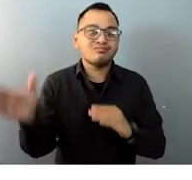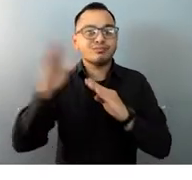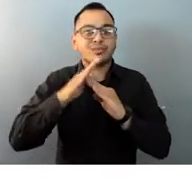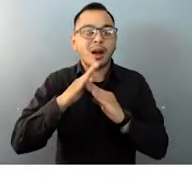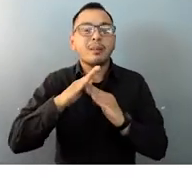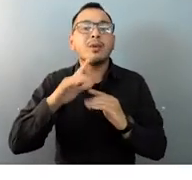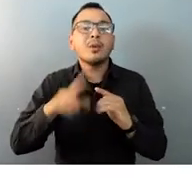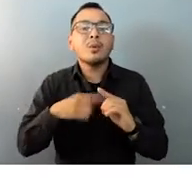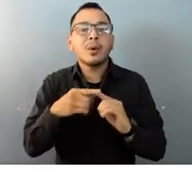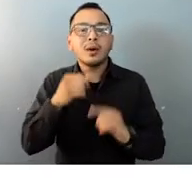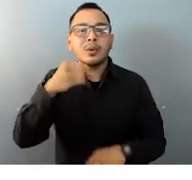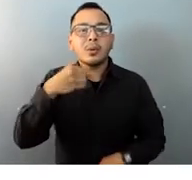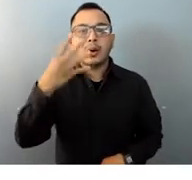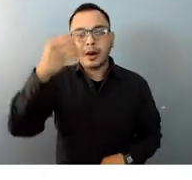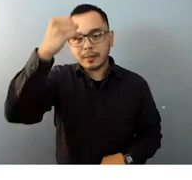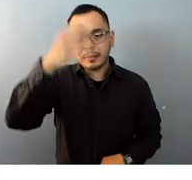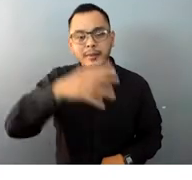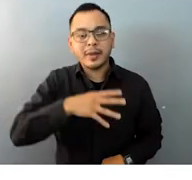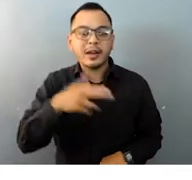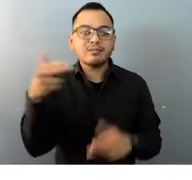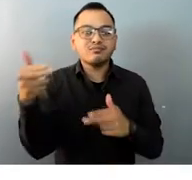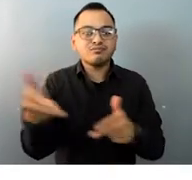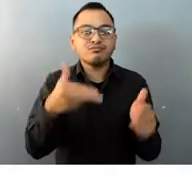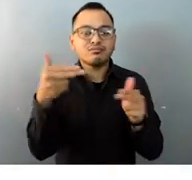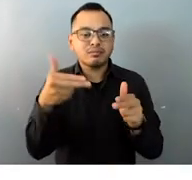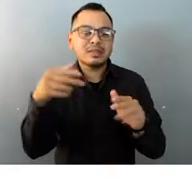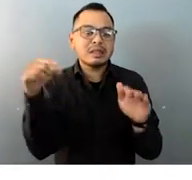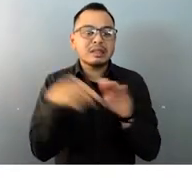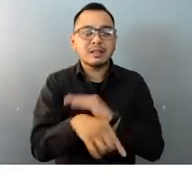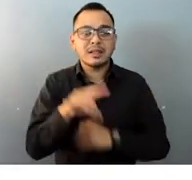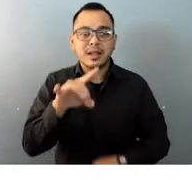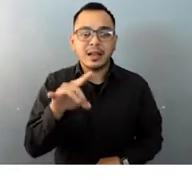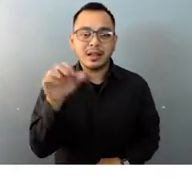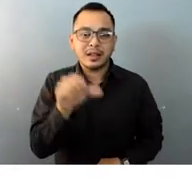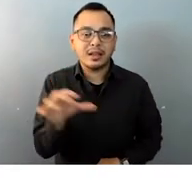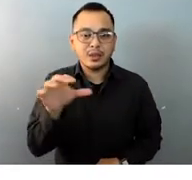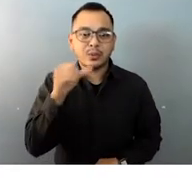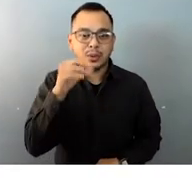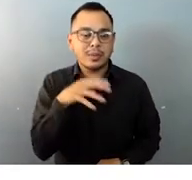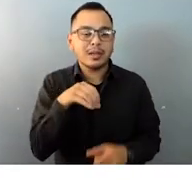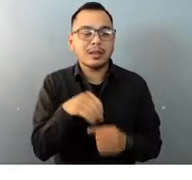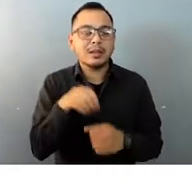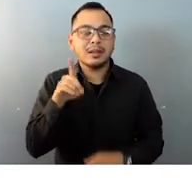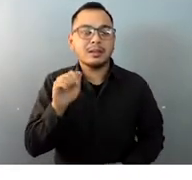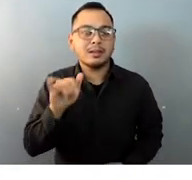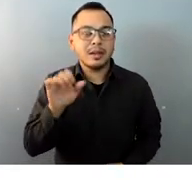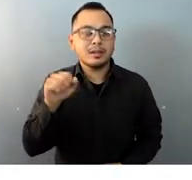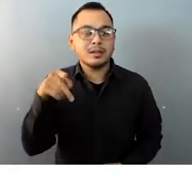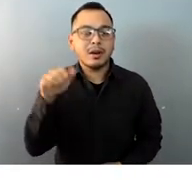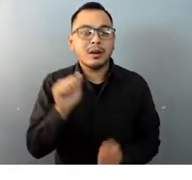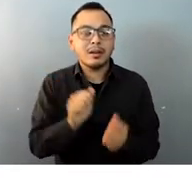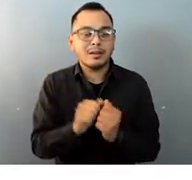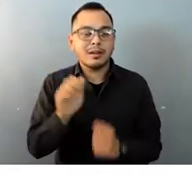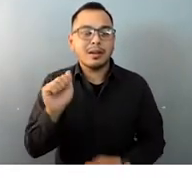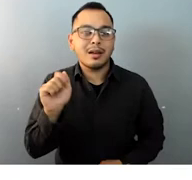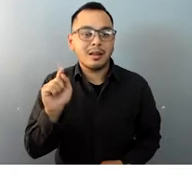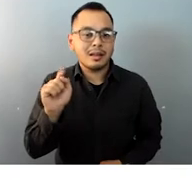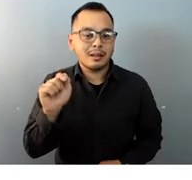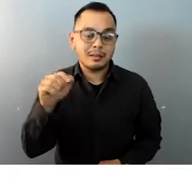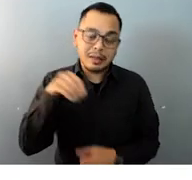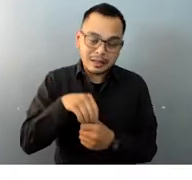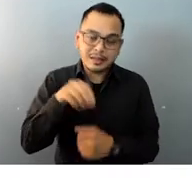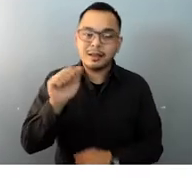spring when a white gunman murdered 8 in a series of shootings targeting Asian women working in day spas in the Atlanta